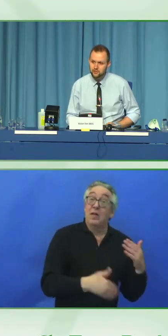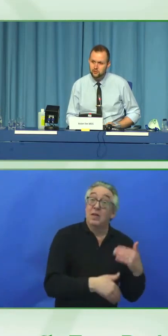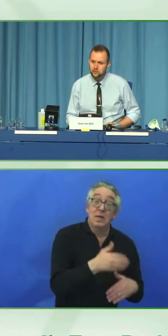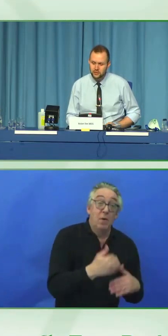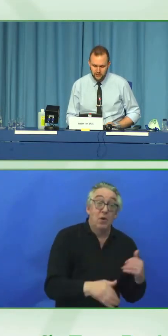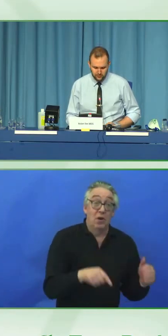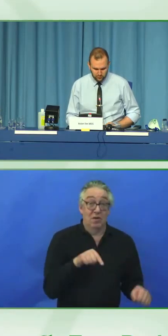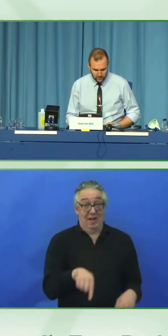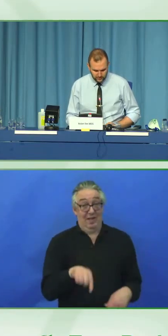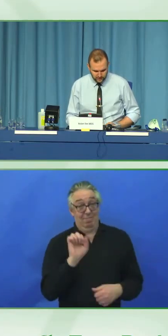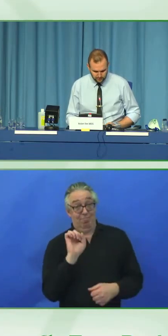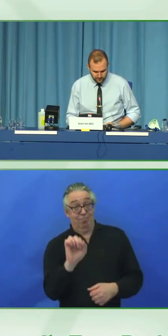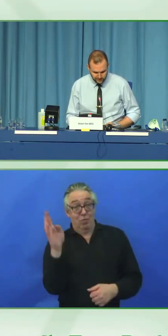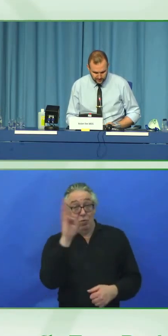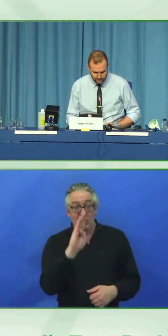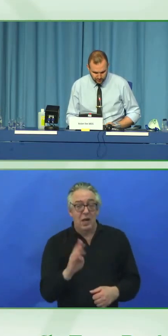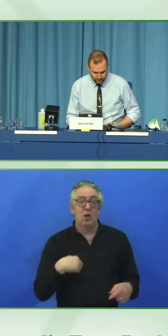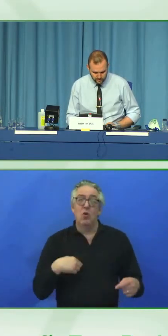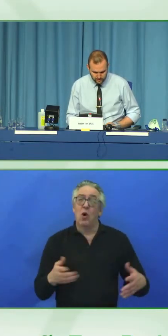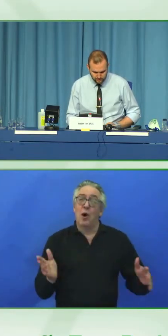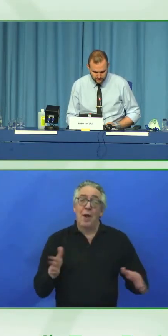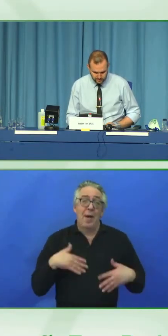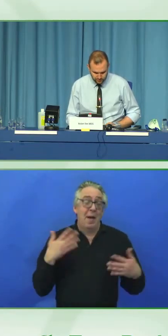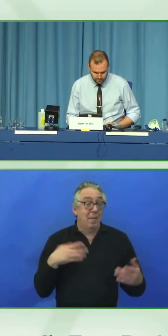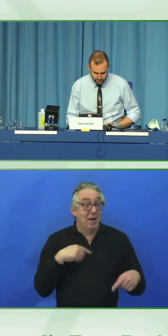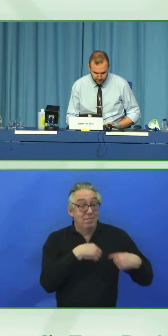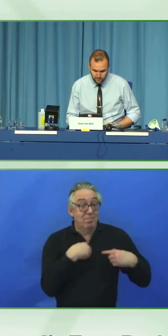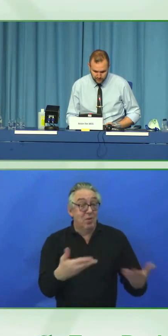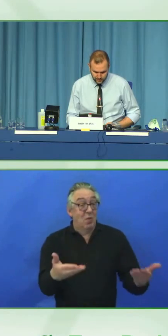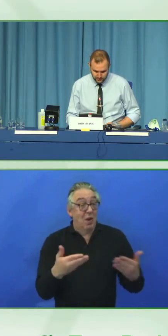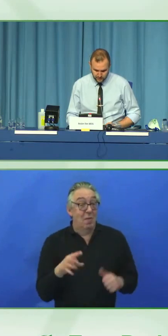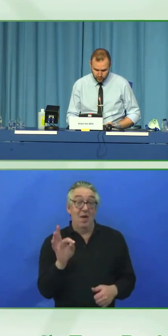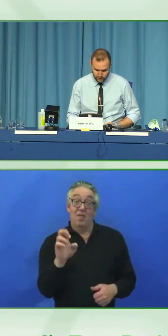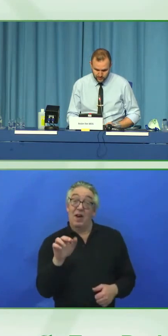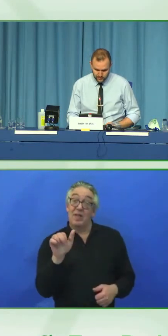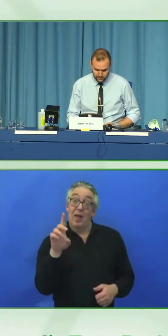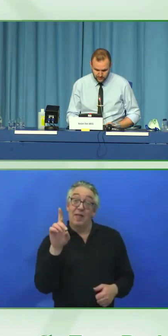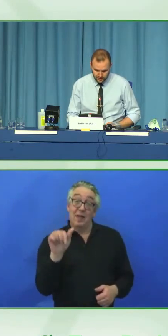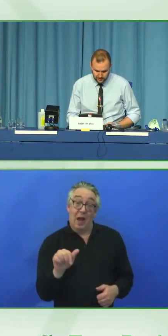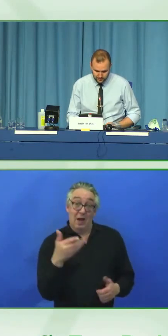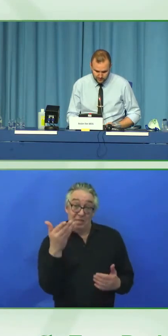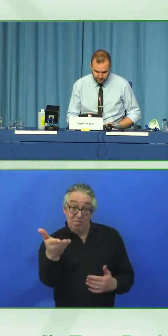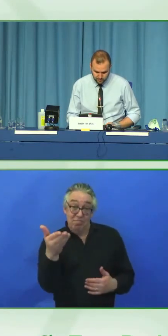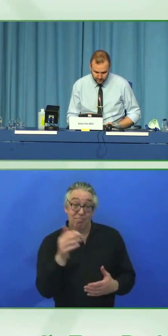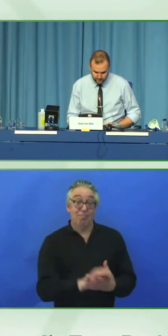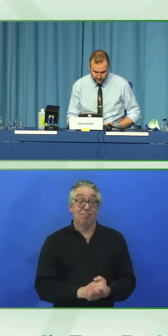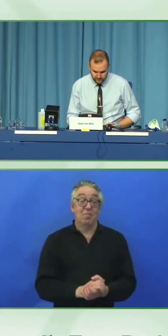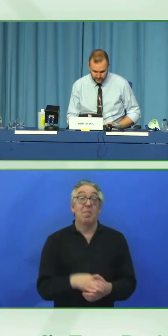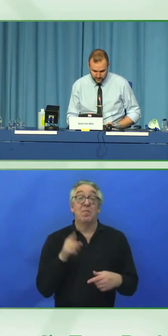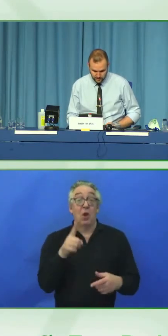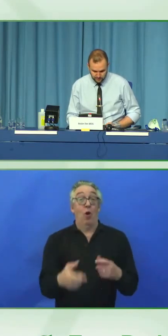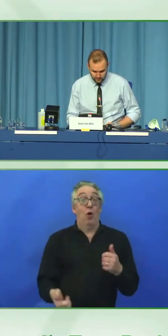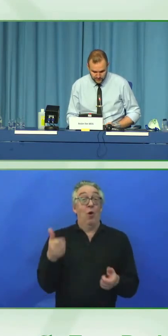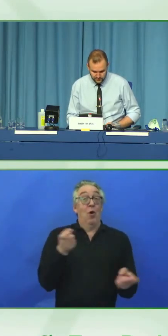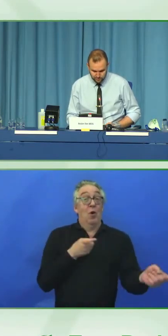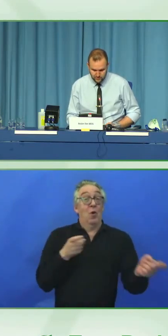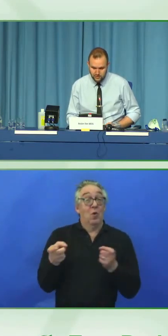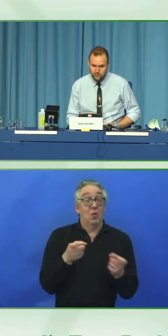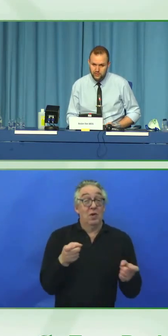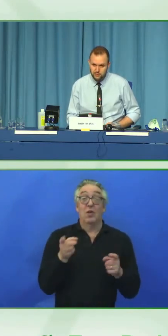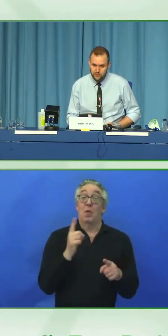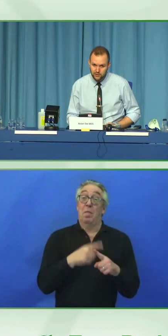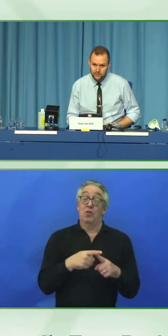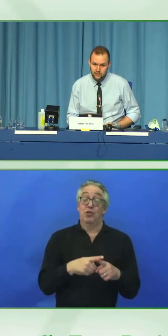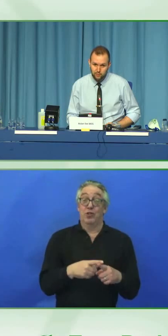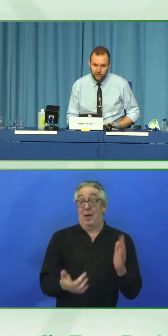is my pleasure to welcome Fernanda, Costa, Peixoto, Primo, the coordinator and technical support of the Rights of